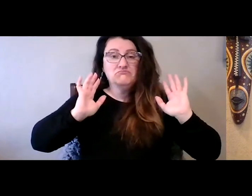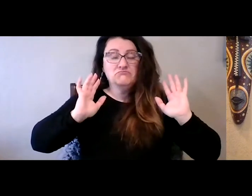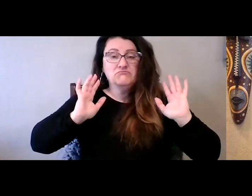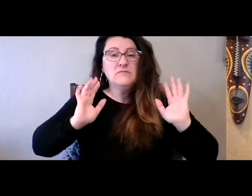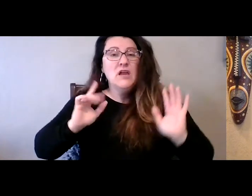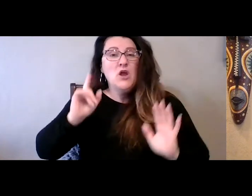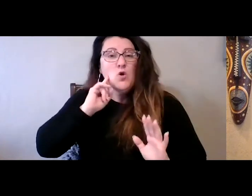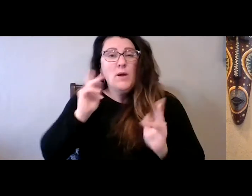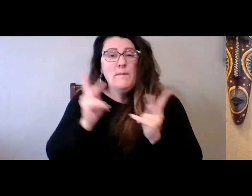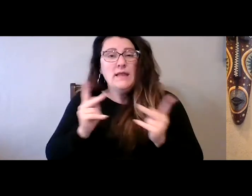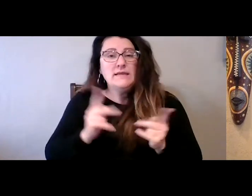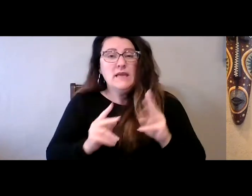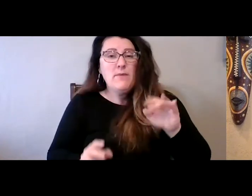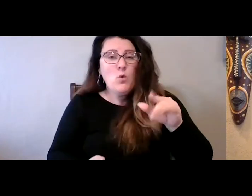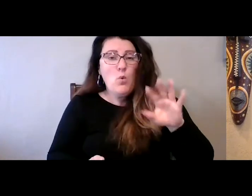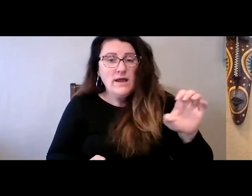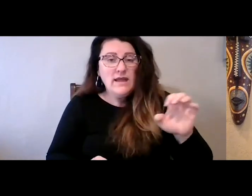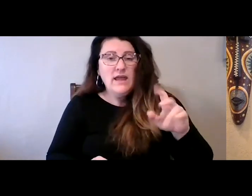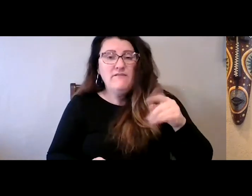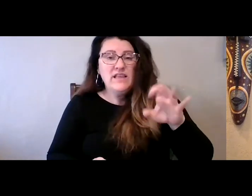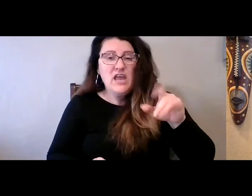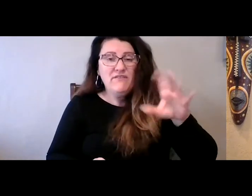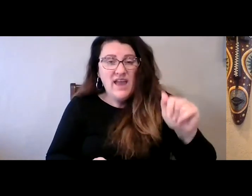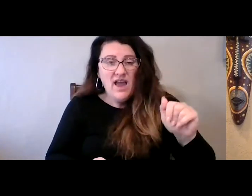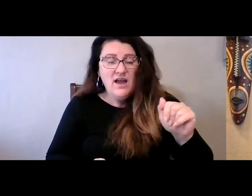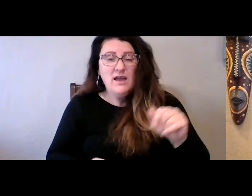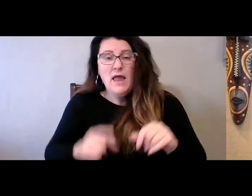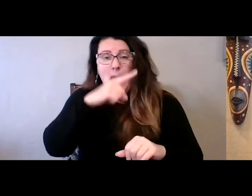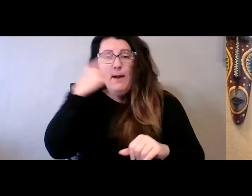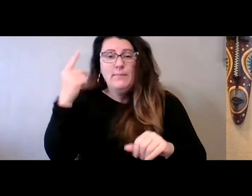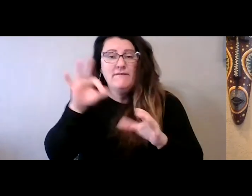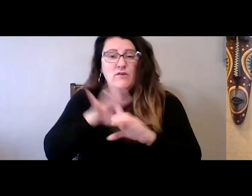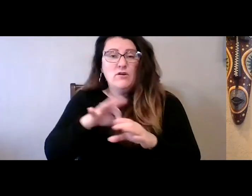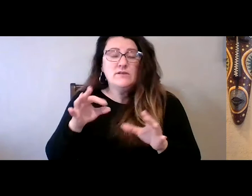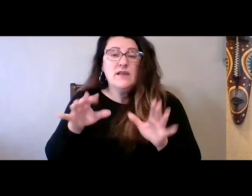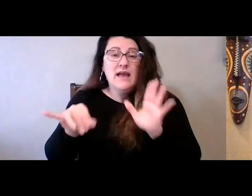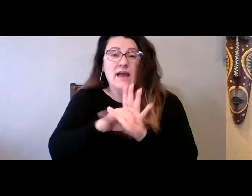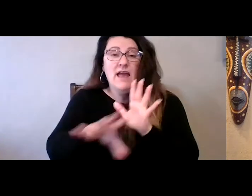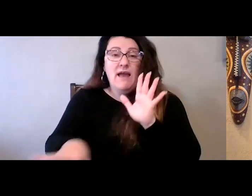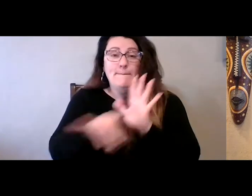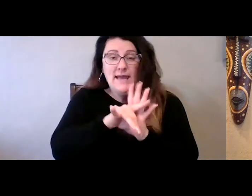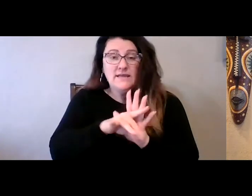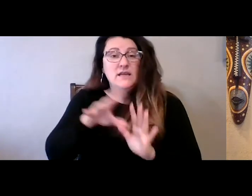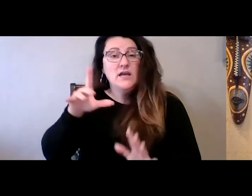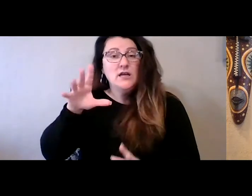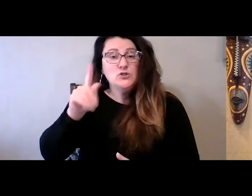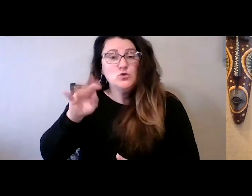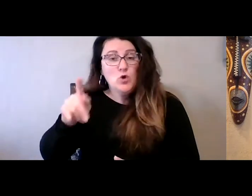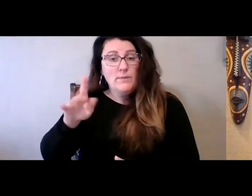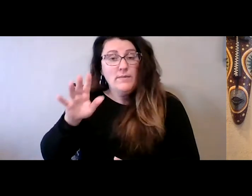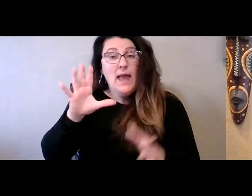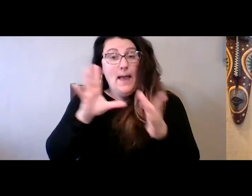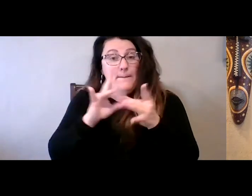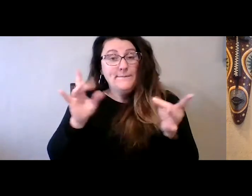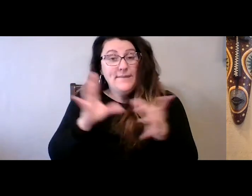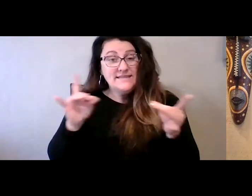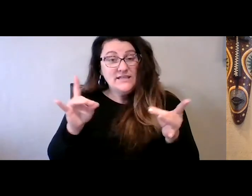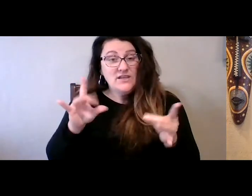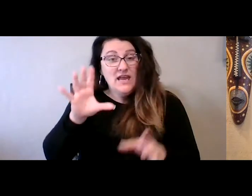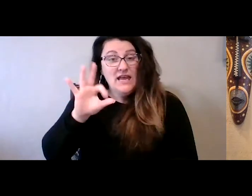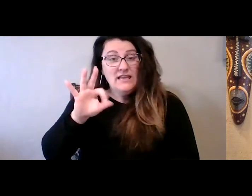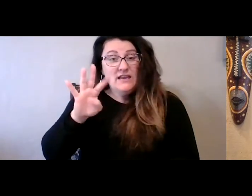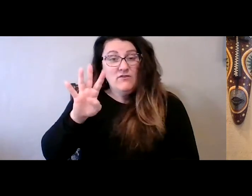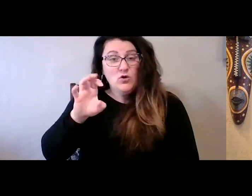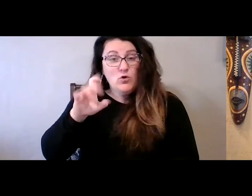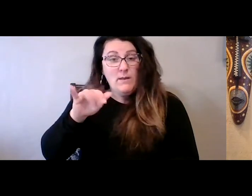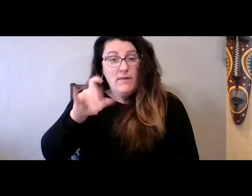like Milwaukee and Philadelphia, where Black voters identified that they chose to vote for Trump, is that the message that the 94 crime bill and the